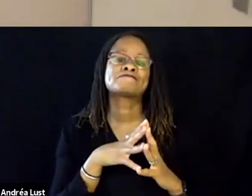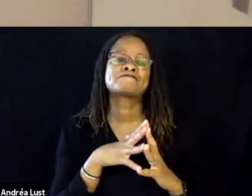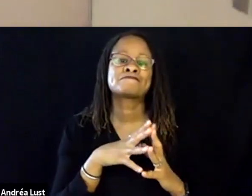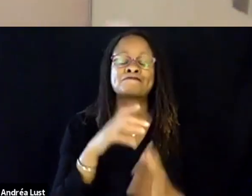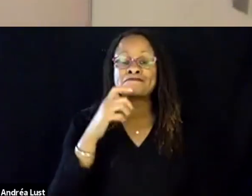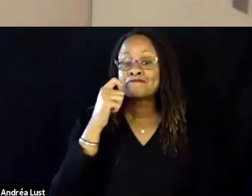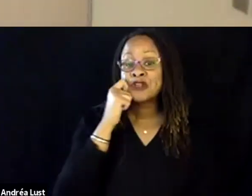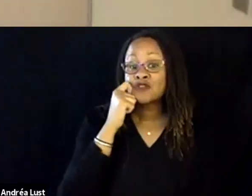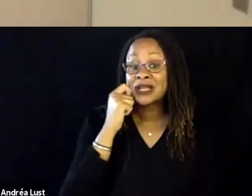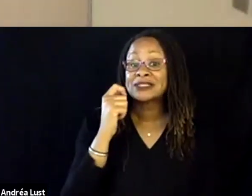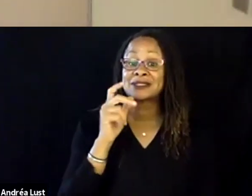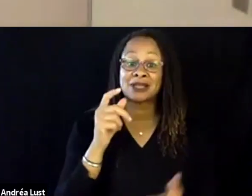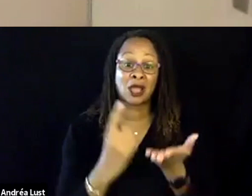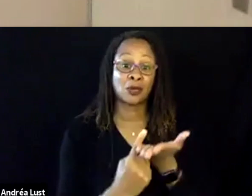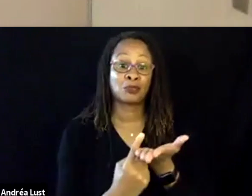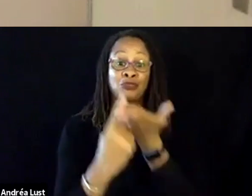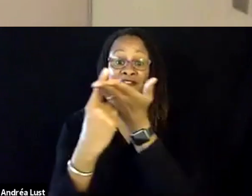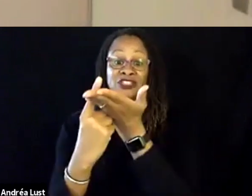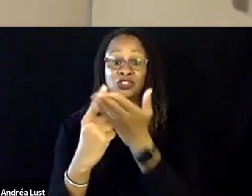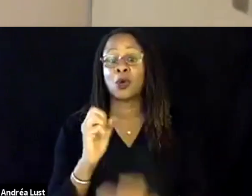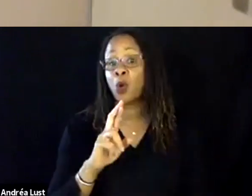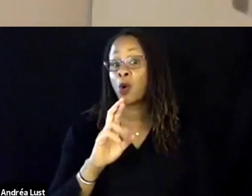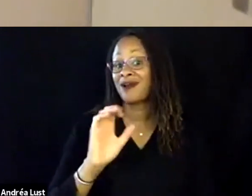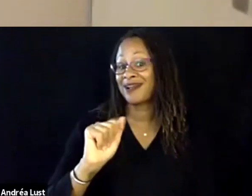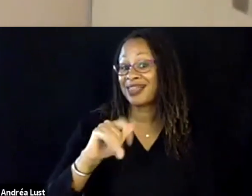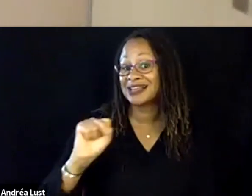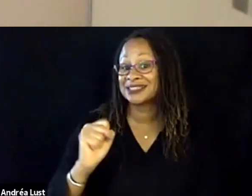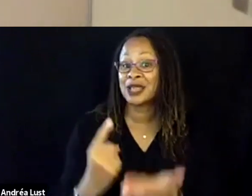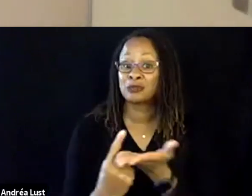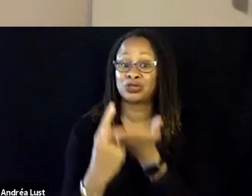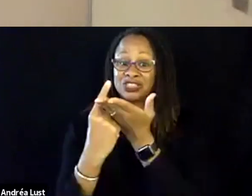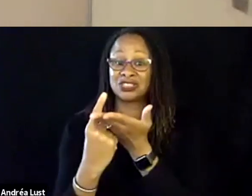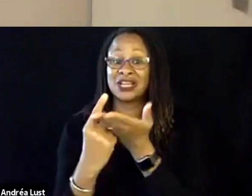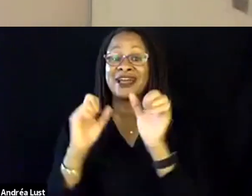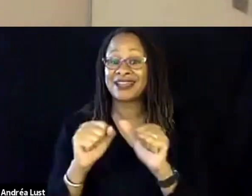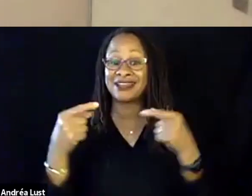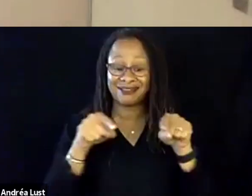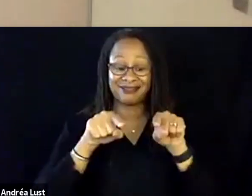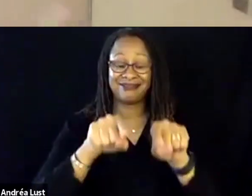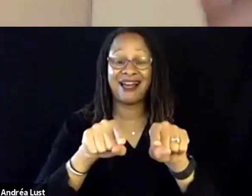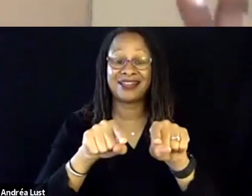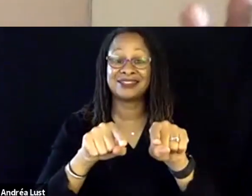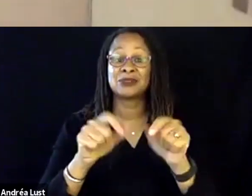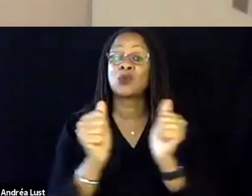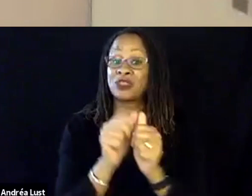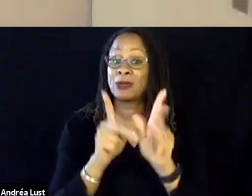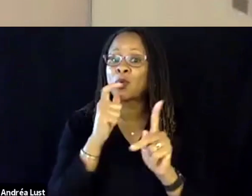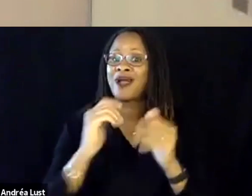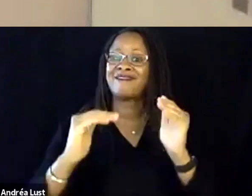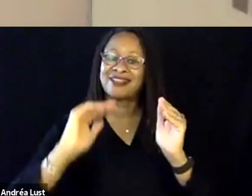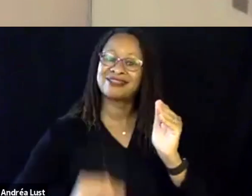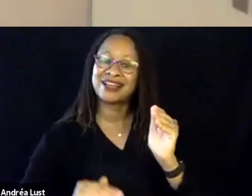privilege or it could be class privilege, can align themselves with people who have less of a voice. That's how I feel about